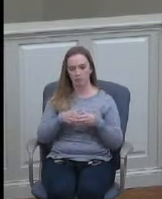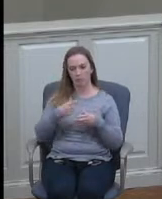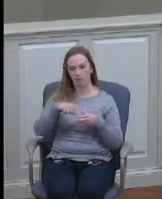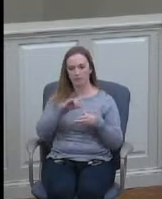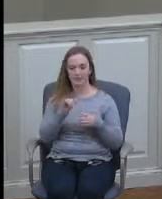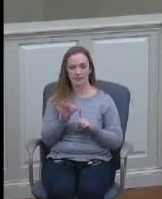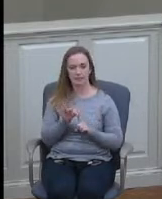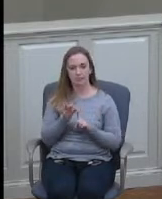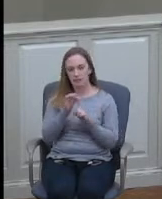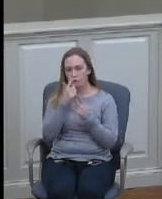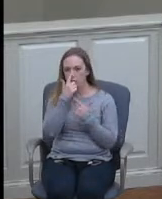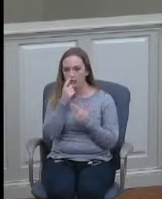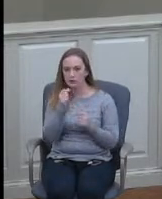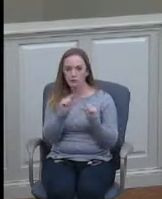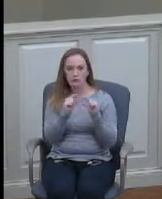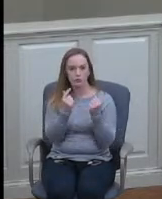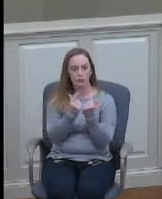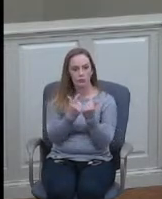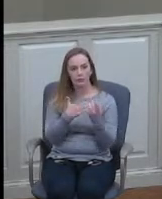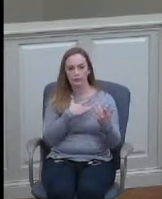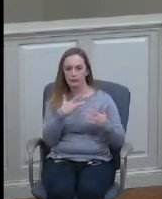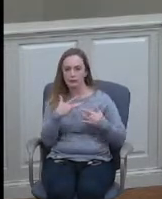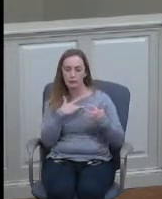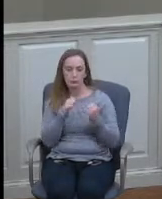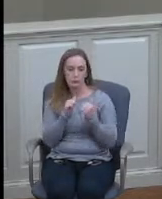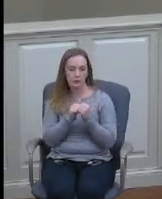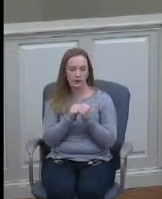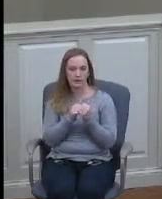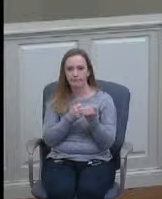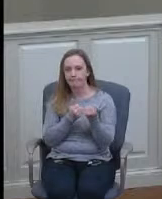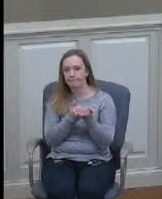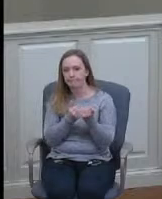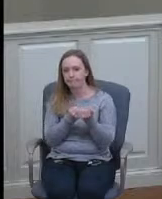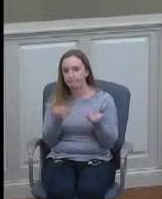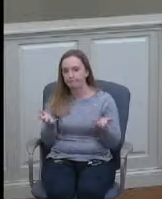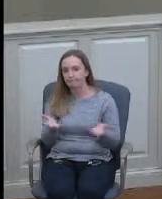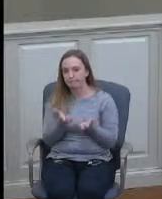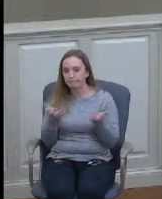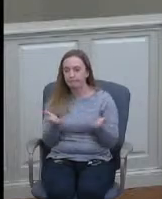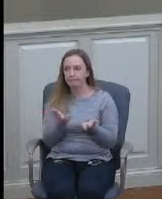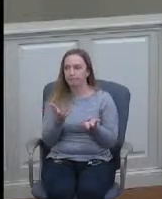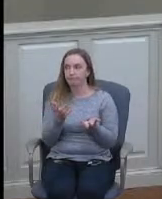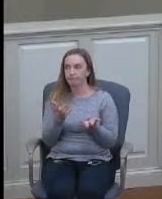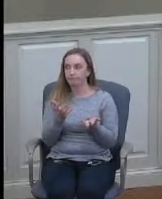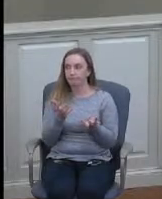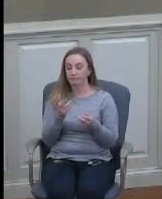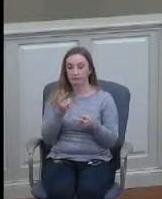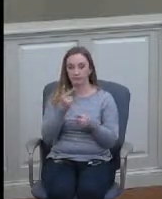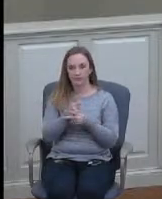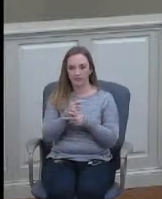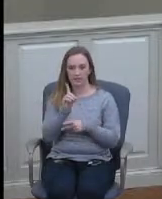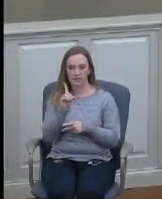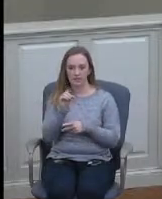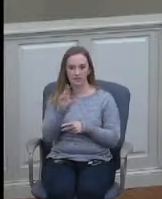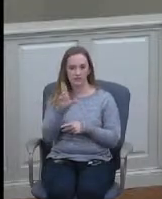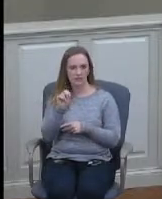a special interest group concerned with promotion and, the keeping downtown